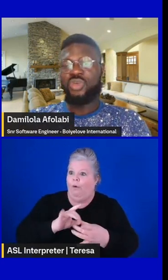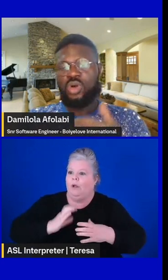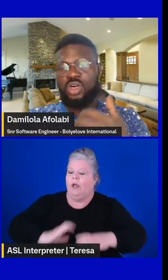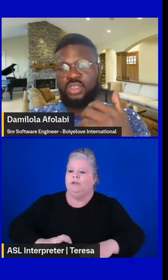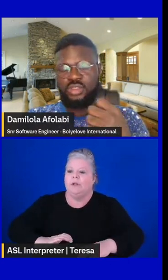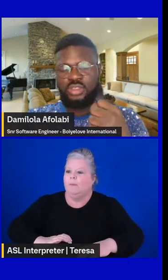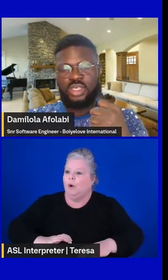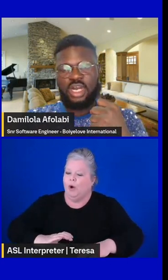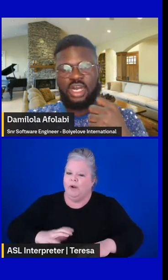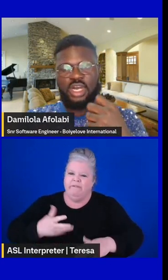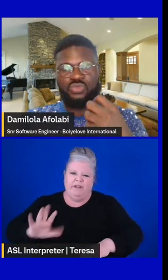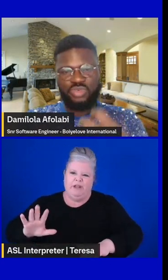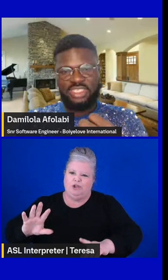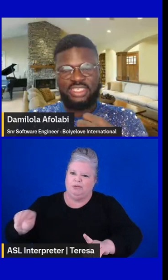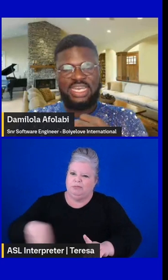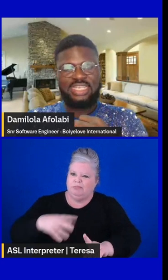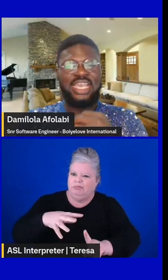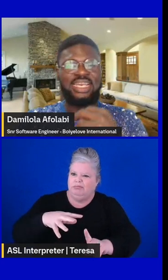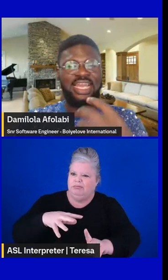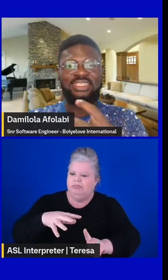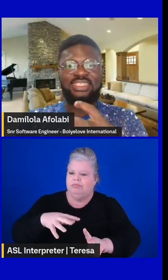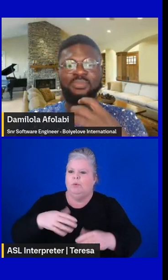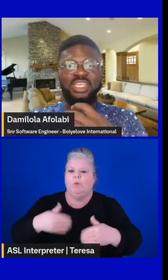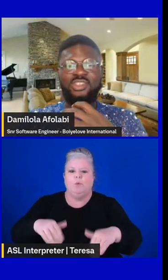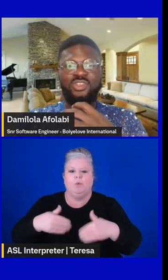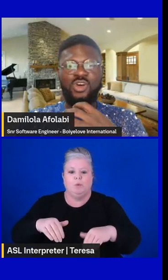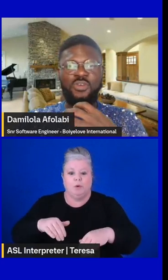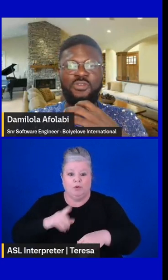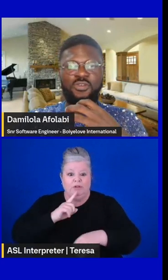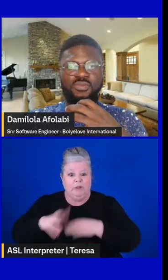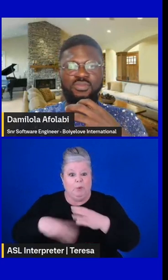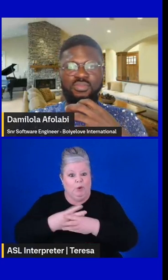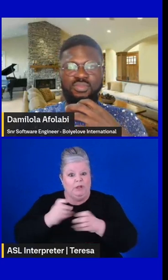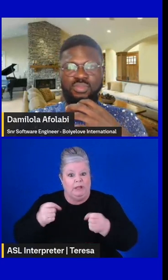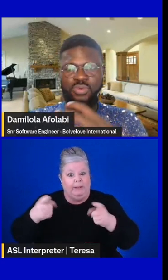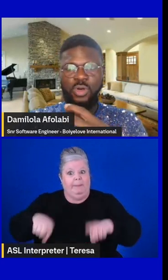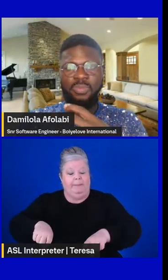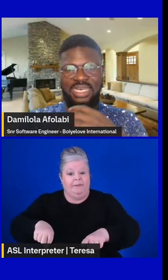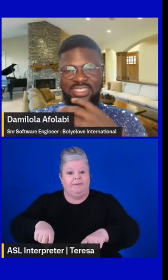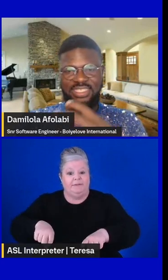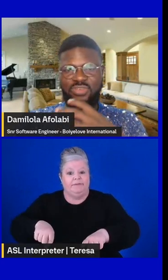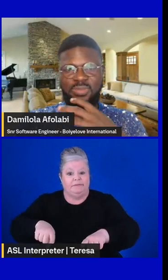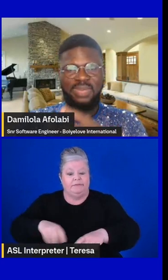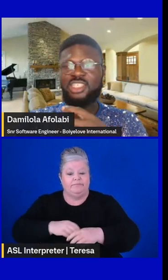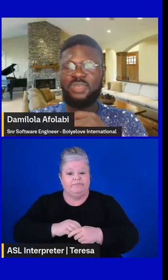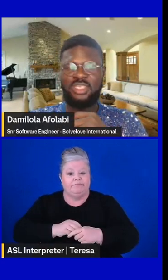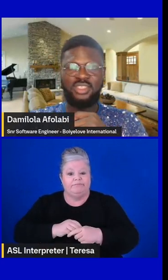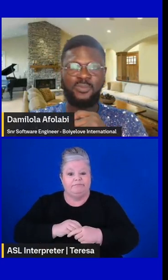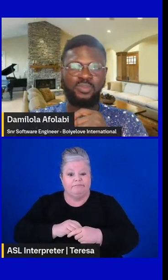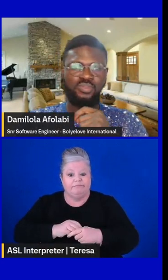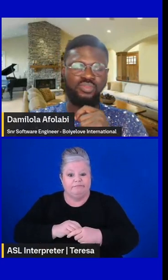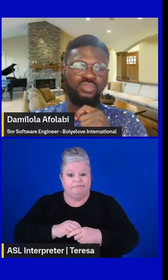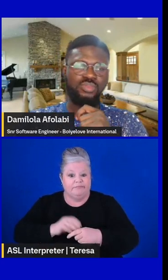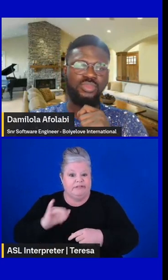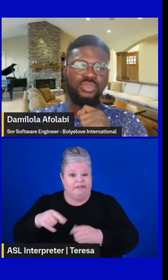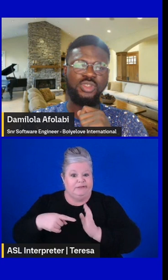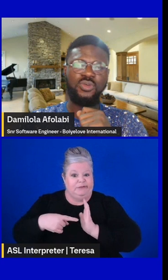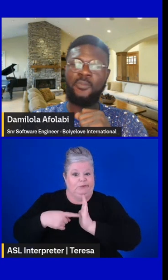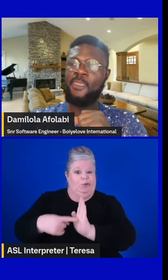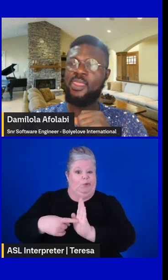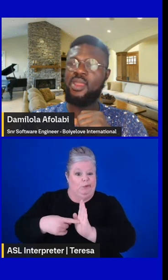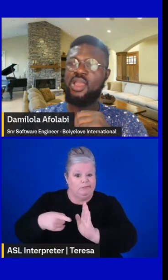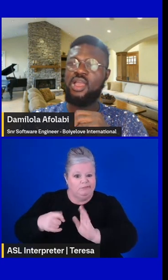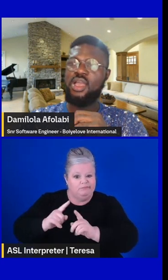This is a real-world risk that highlights the importance of proper secret management.